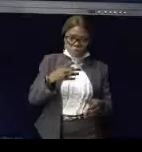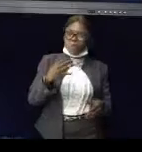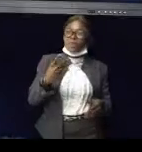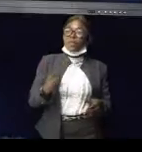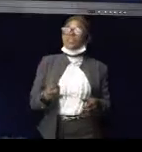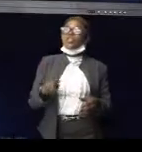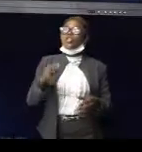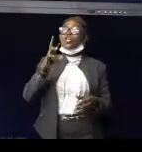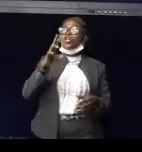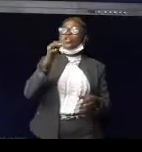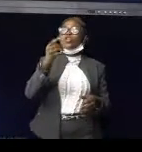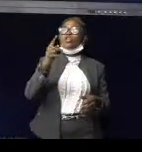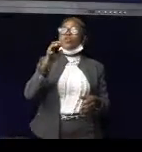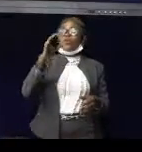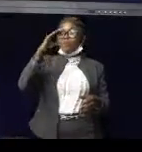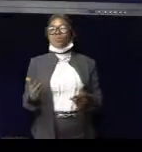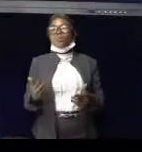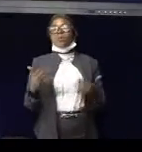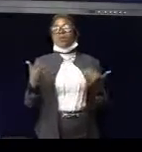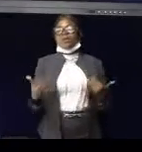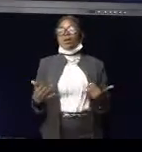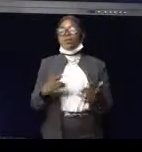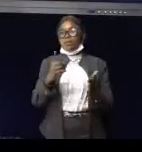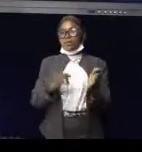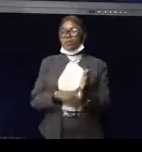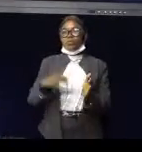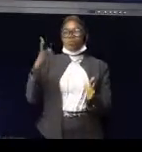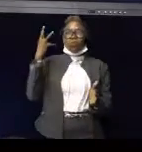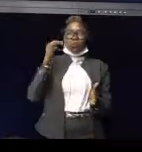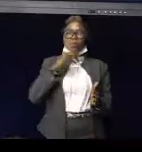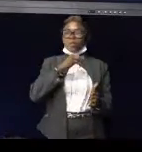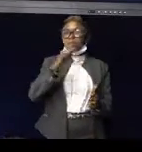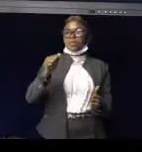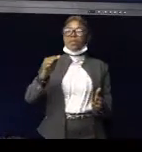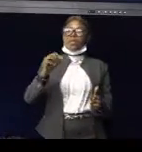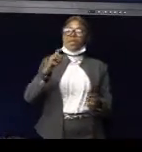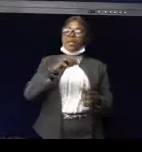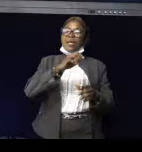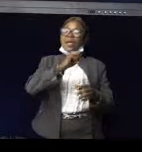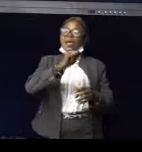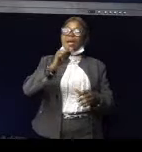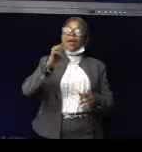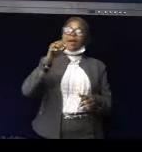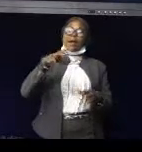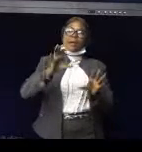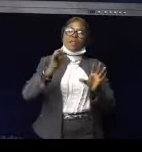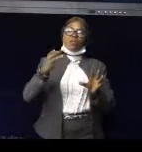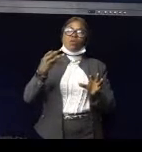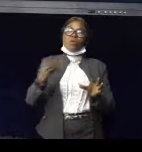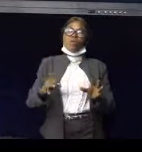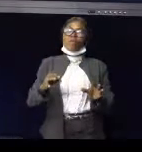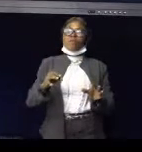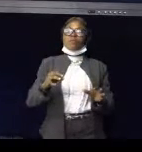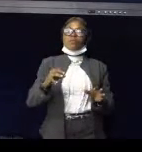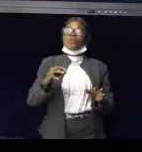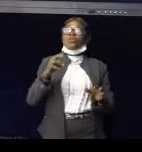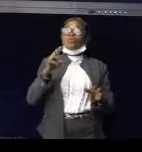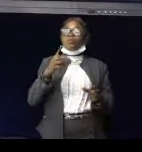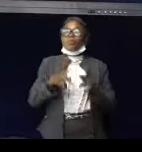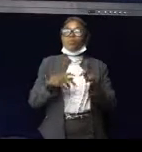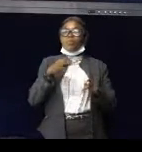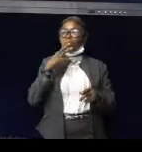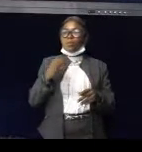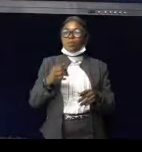boys? Things that you were taught in the last lesson. Now, this one says, in a class of 40 pupils, 25 are girls. You have to find